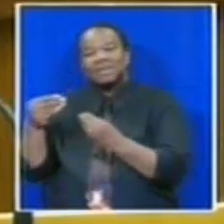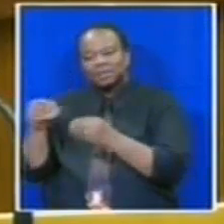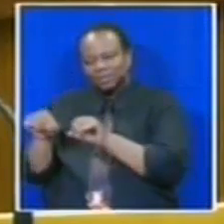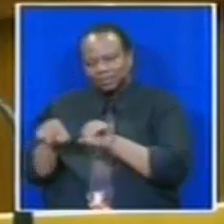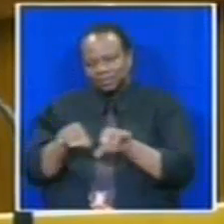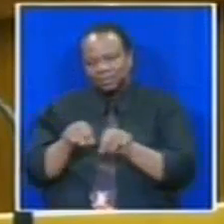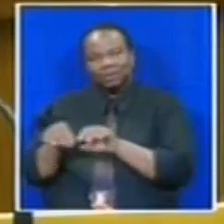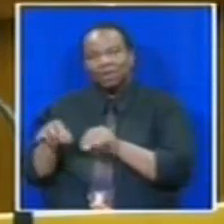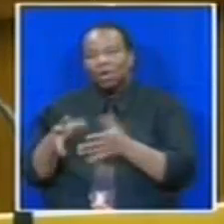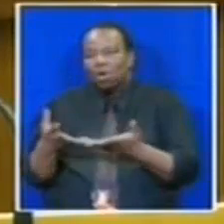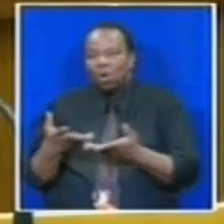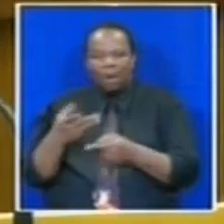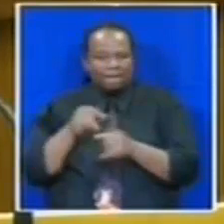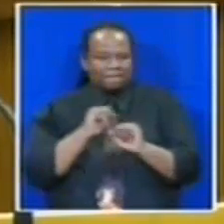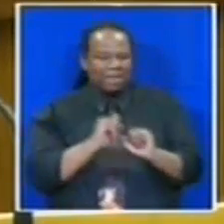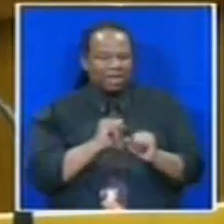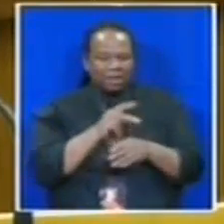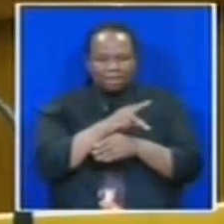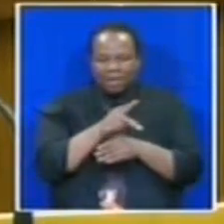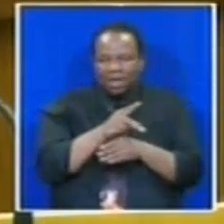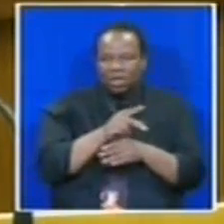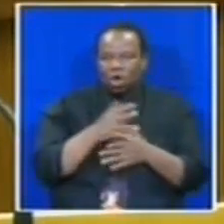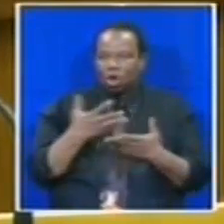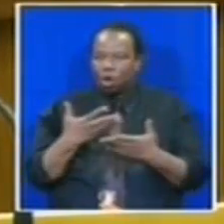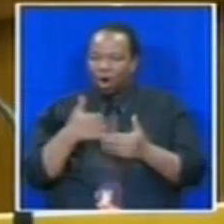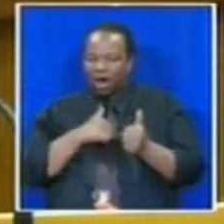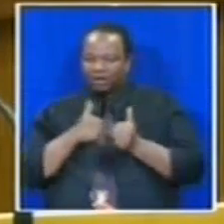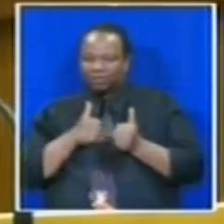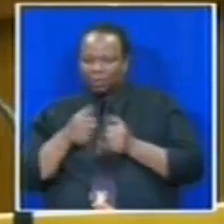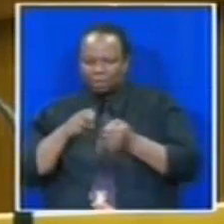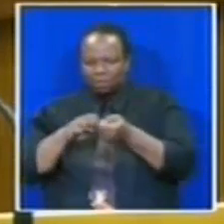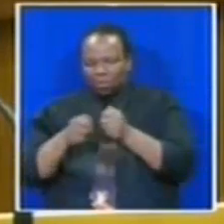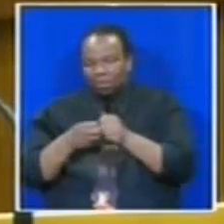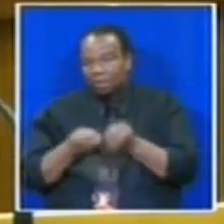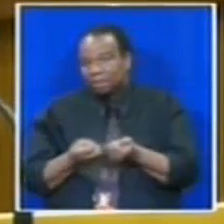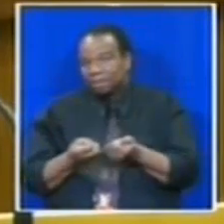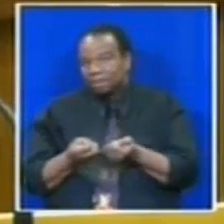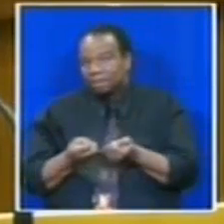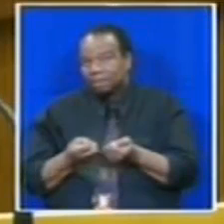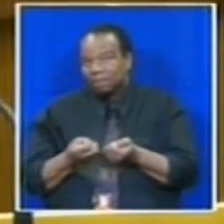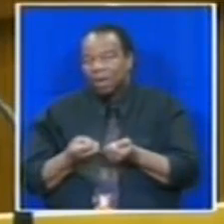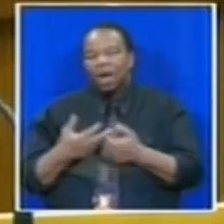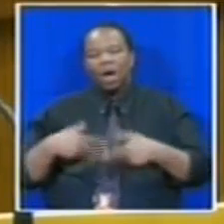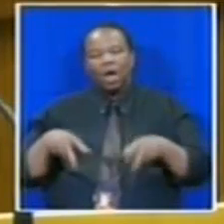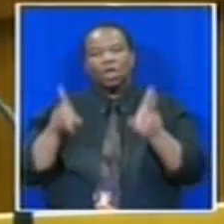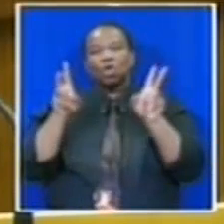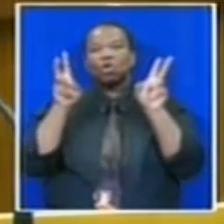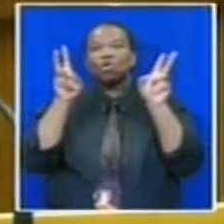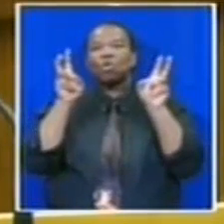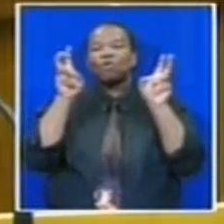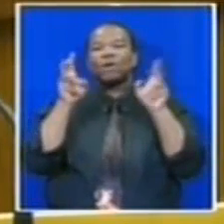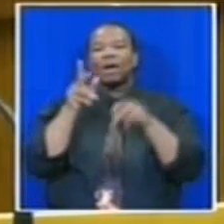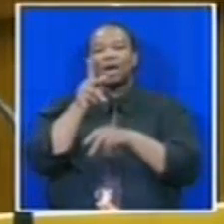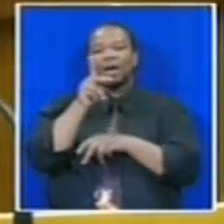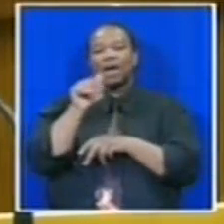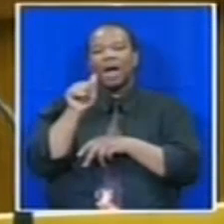through poor planning, administrative shortcomings, or other motives. I want to quote the Honorable Kofi Annan, who wrote